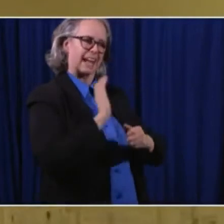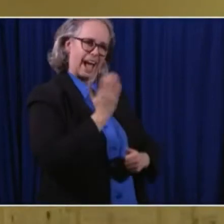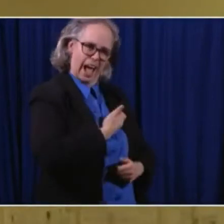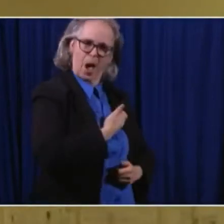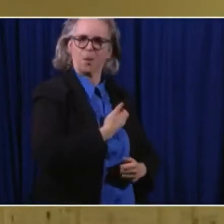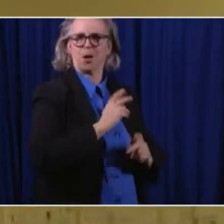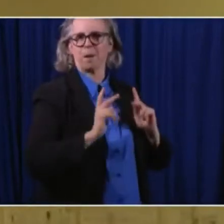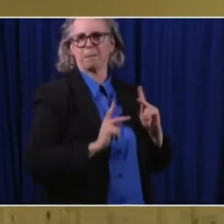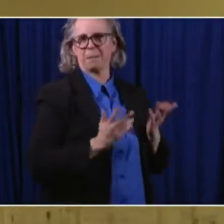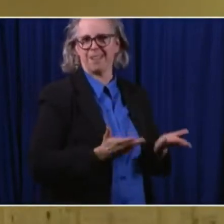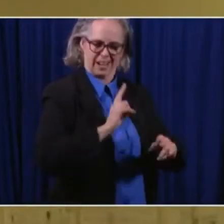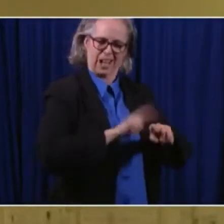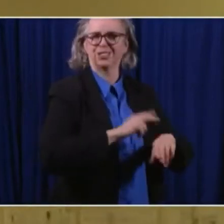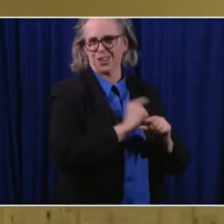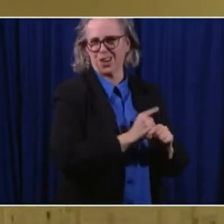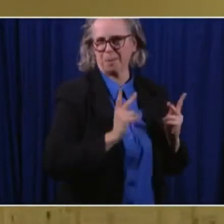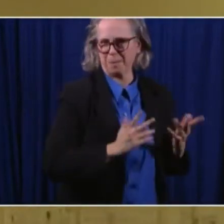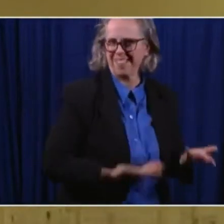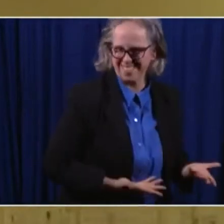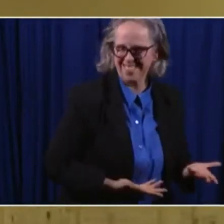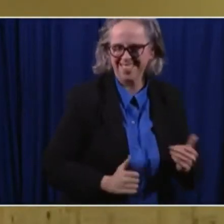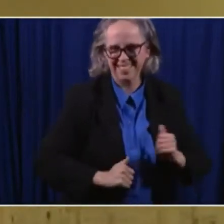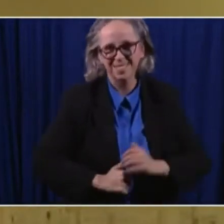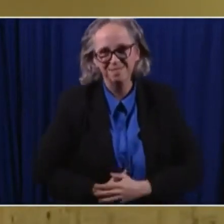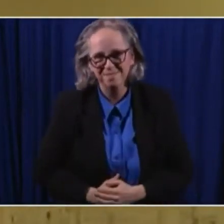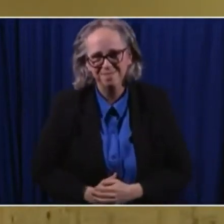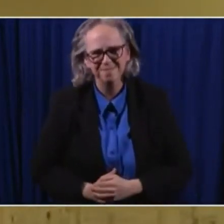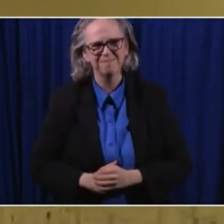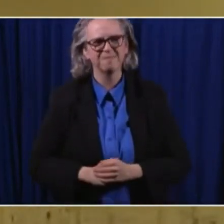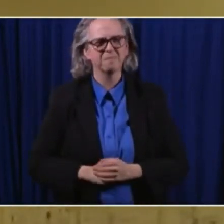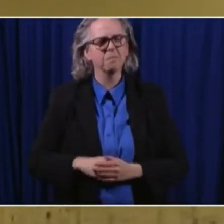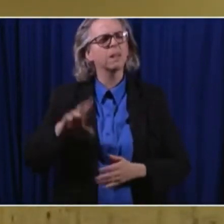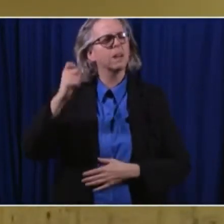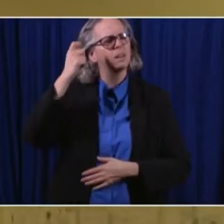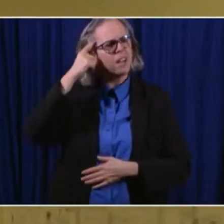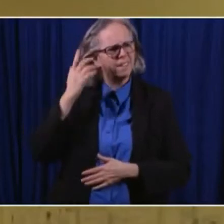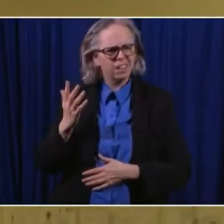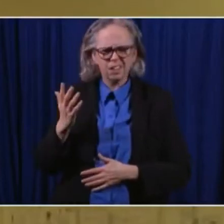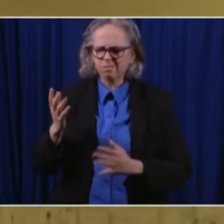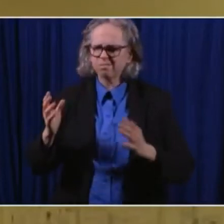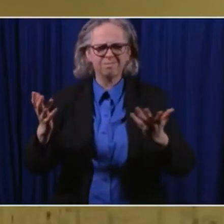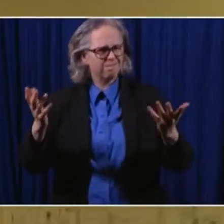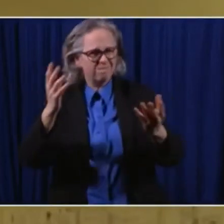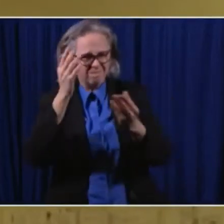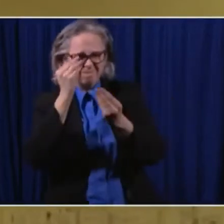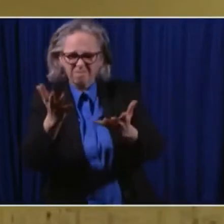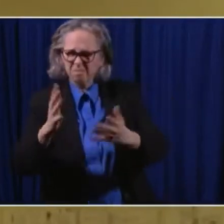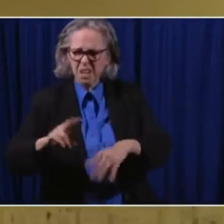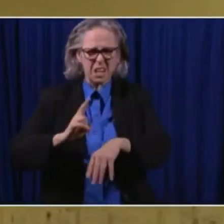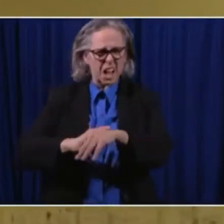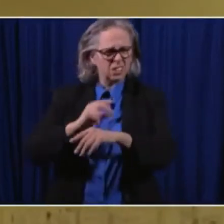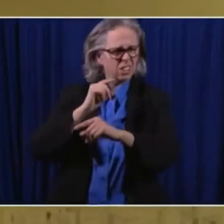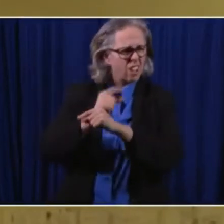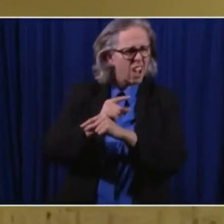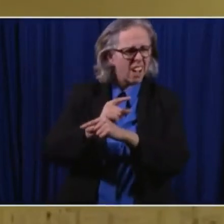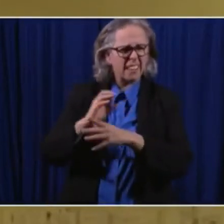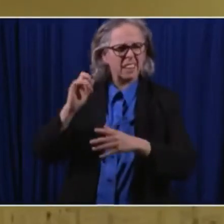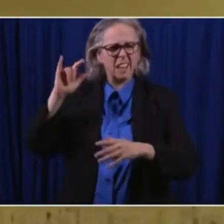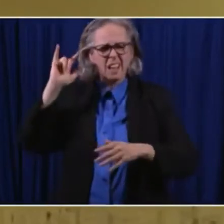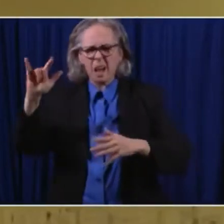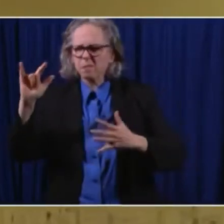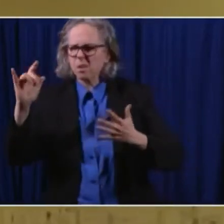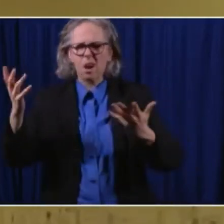disease. So, Governor, I couldn't be more proud of these soldiers and airmen and the work that they're doing. And we stand ready to